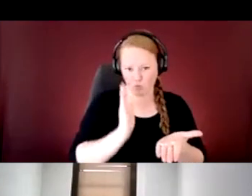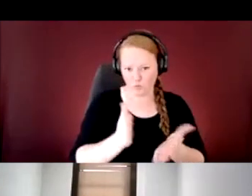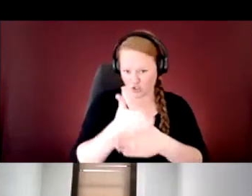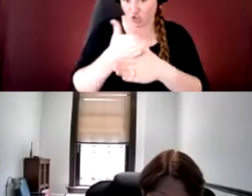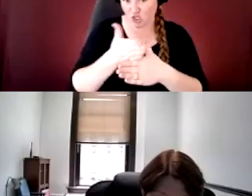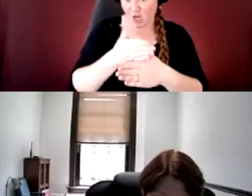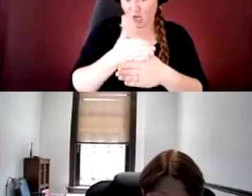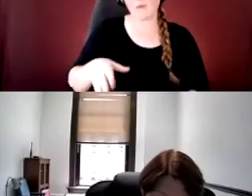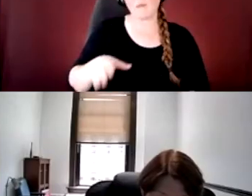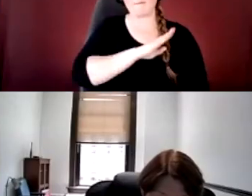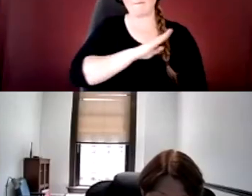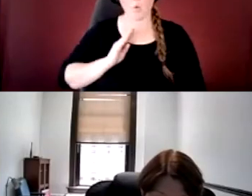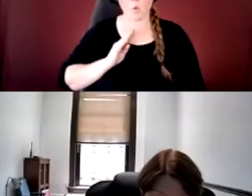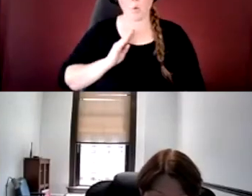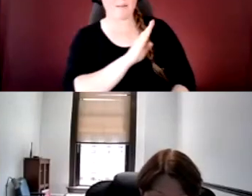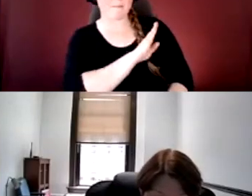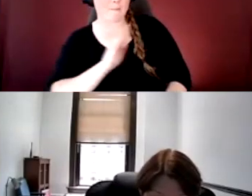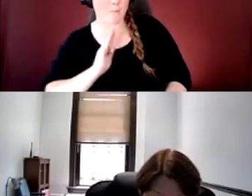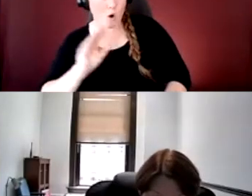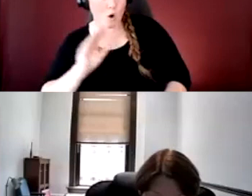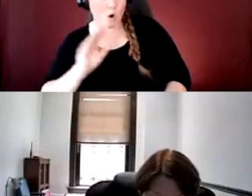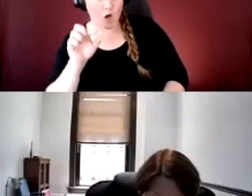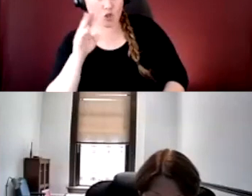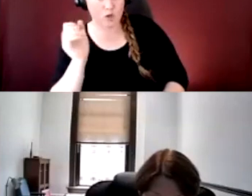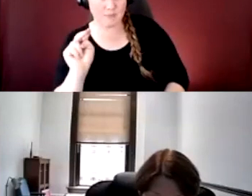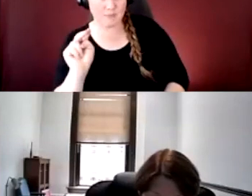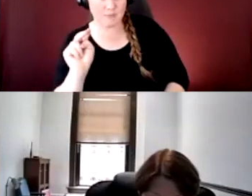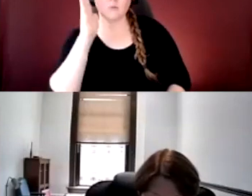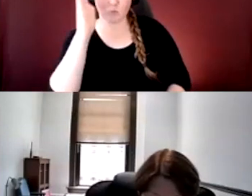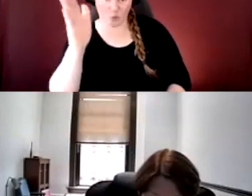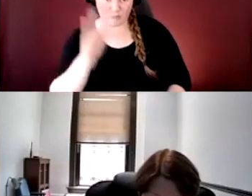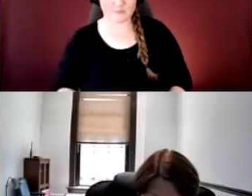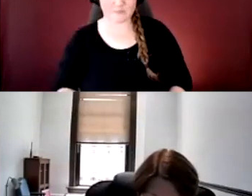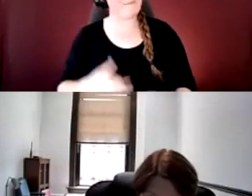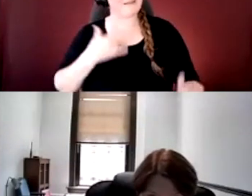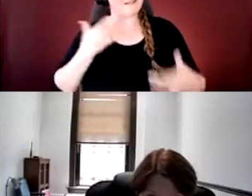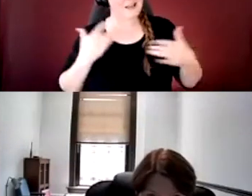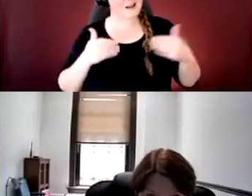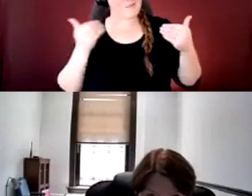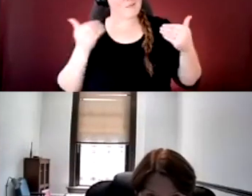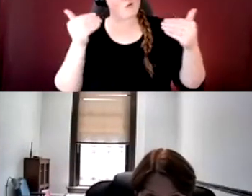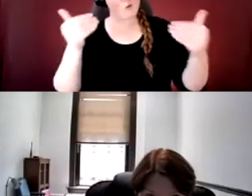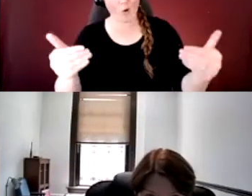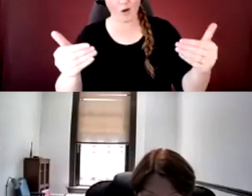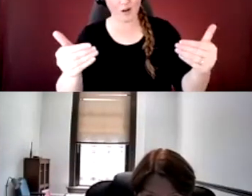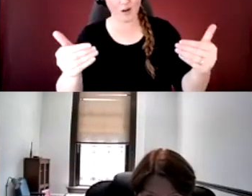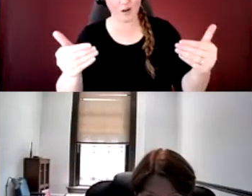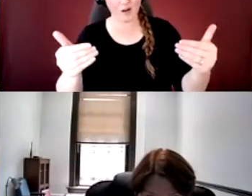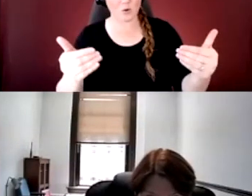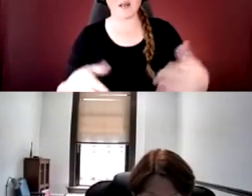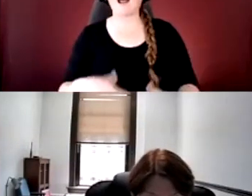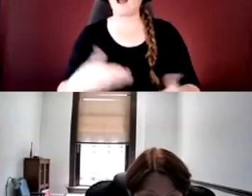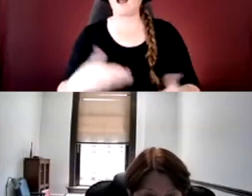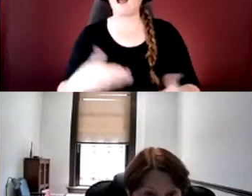Board of Aldermen in the coming days. I'm excited to move forward with this direct relief package, and I welcome the board's input